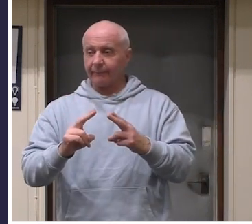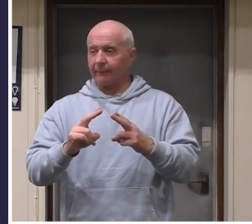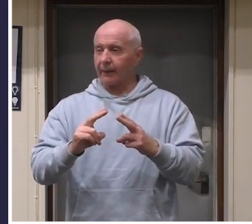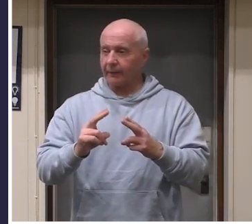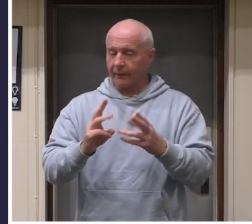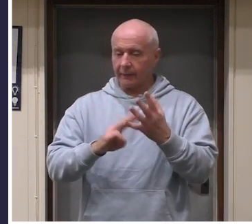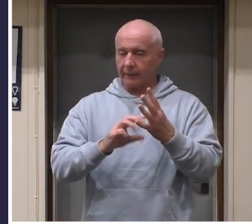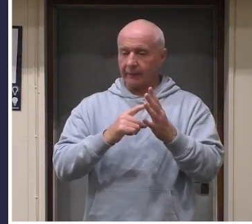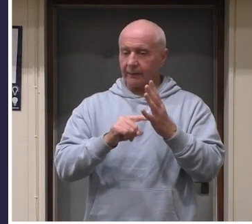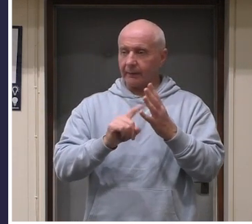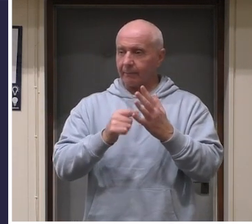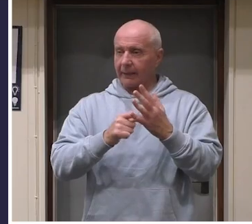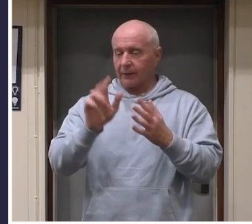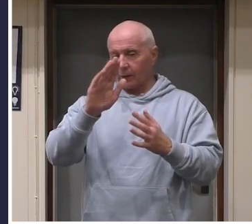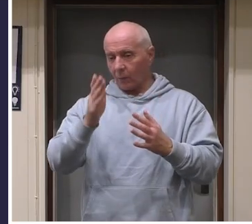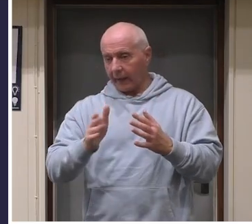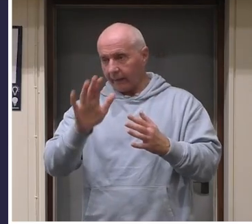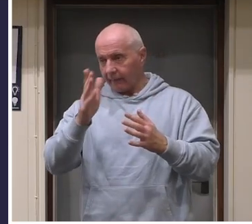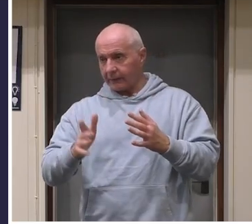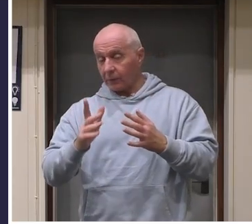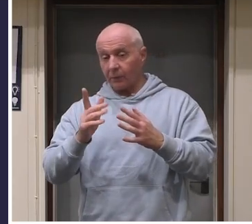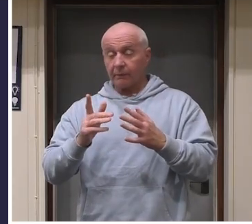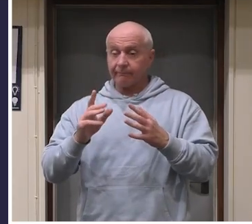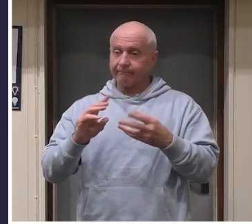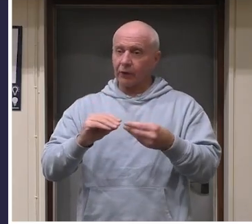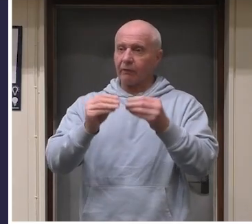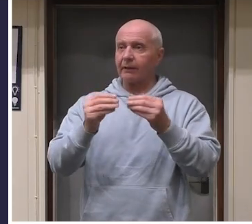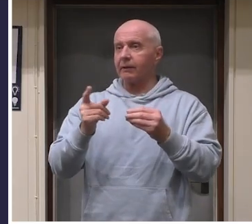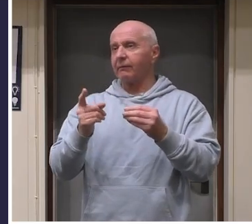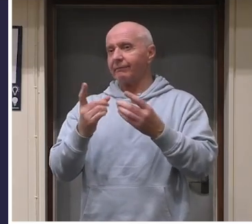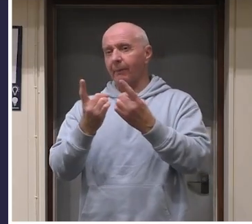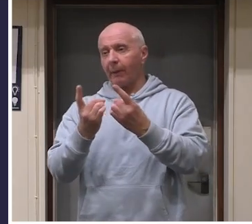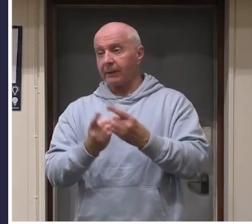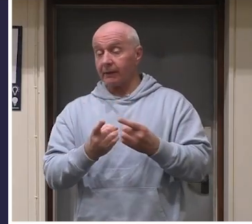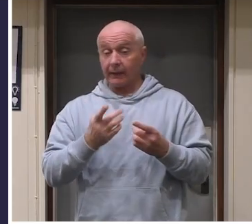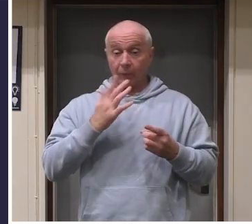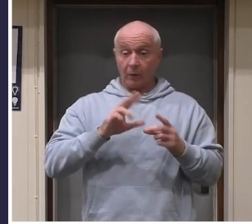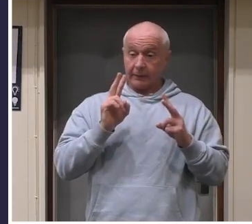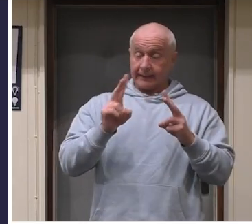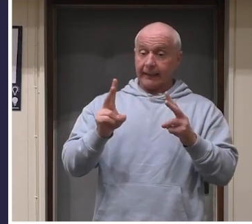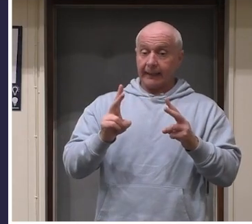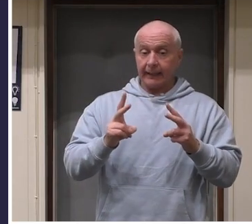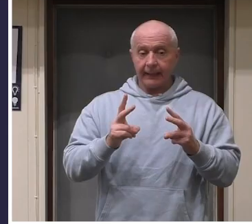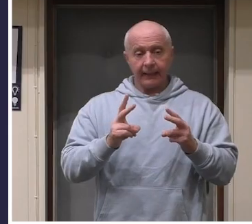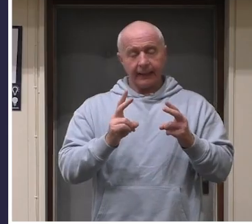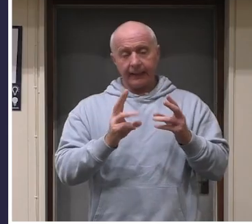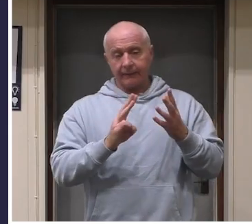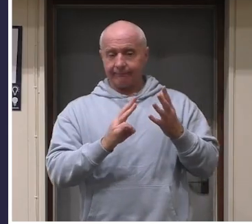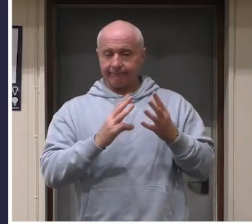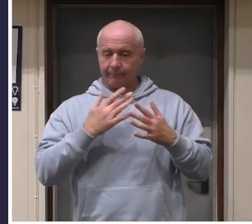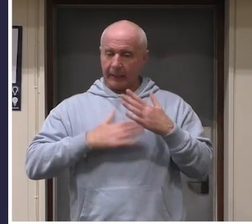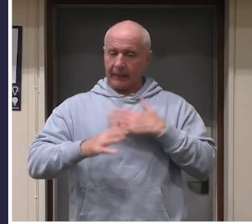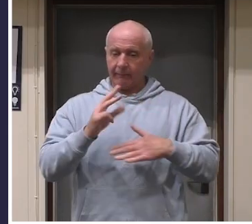that we're trying to create quantum properties in. And if you want to see matter-like behavior, you want to increase that wavelength as much as